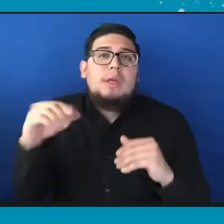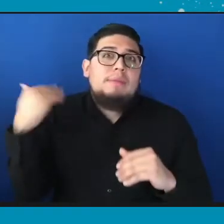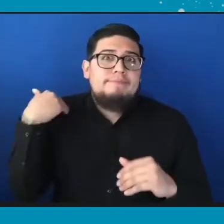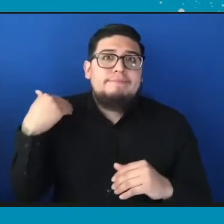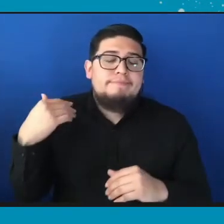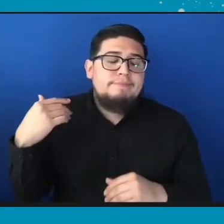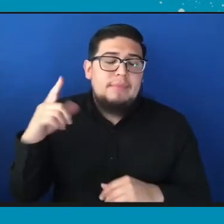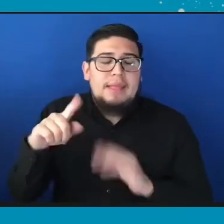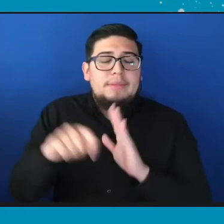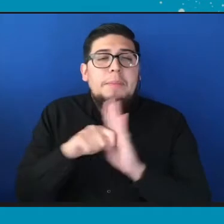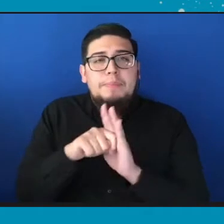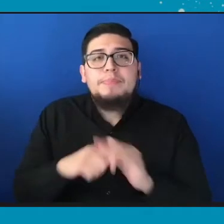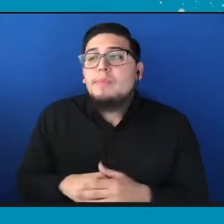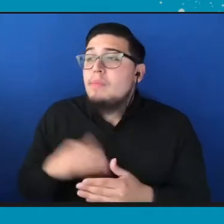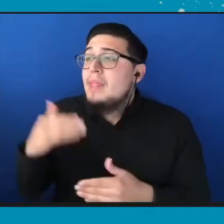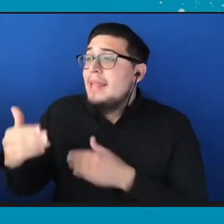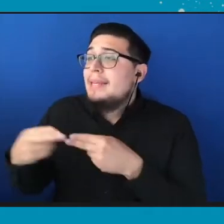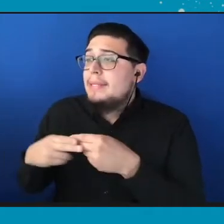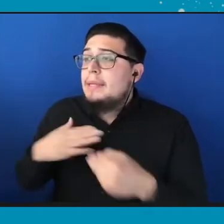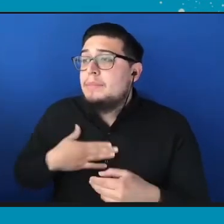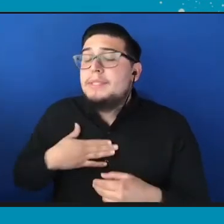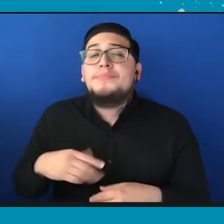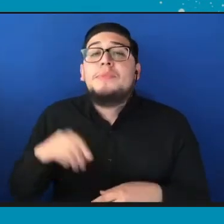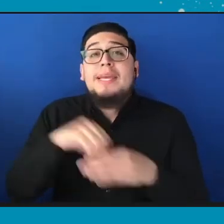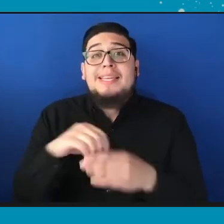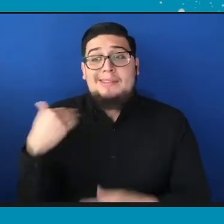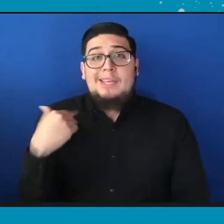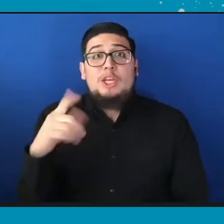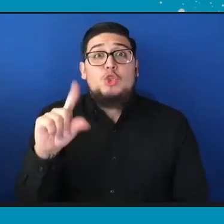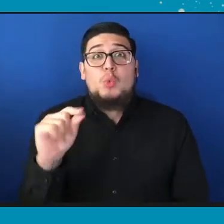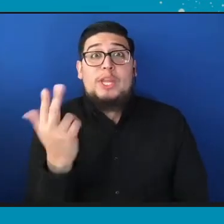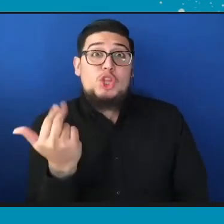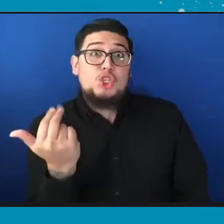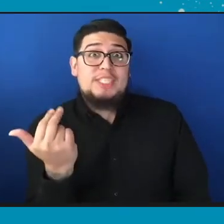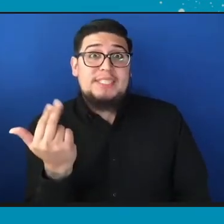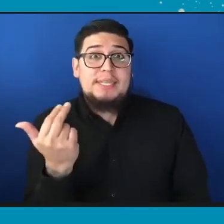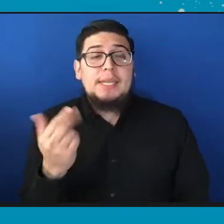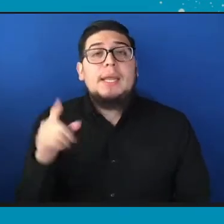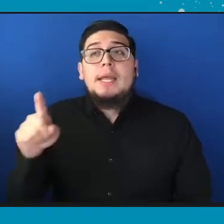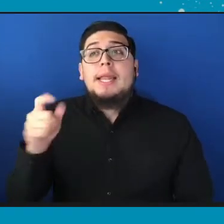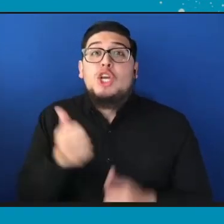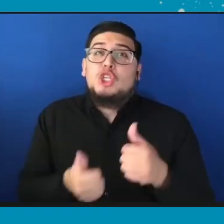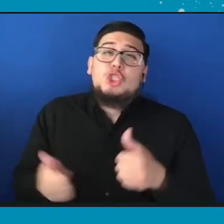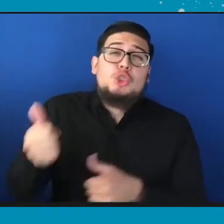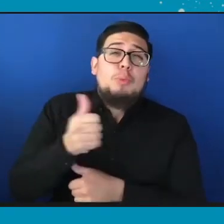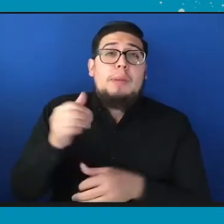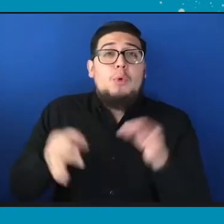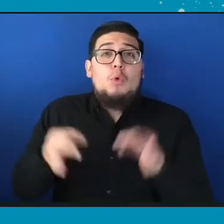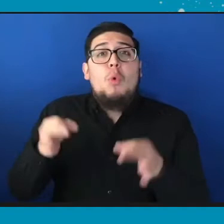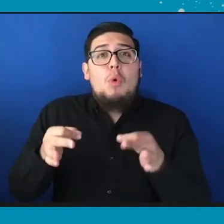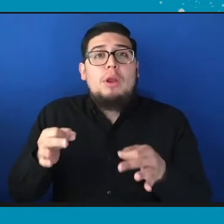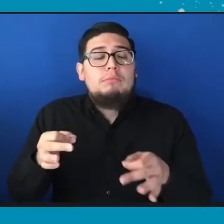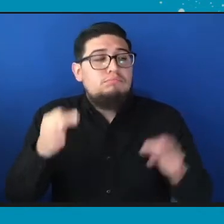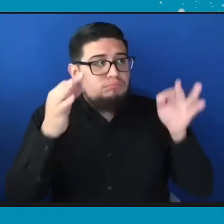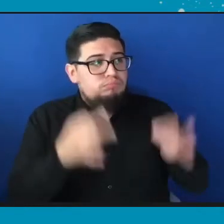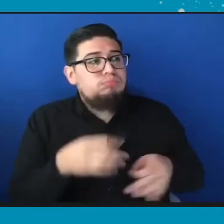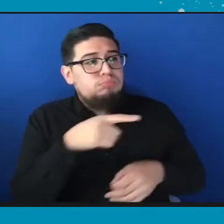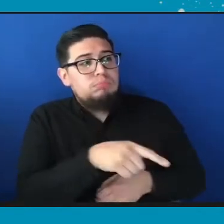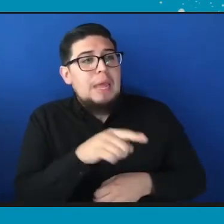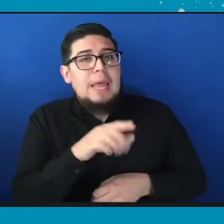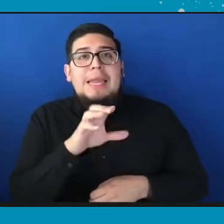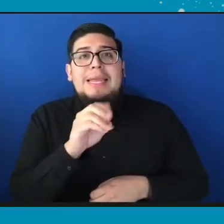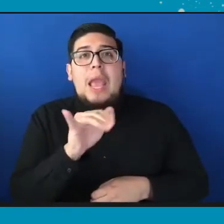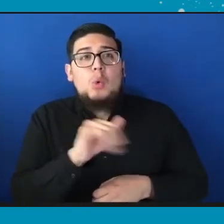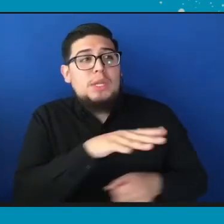slide, Hieronymo, in 2013, the Supreme Court rules in Shelby County v. Holder that